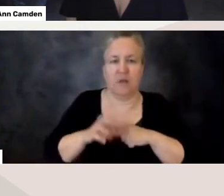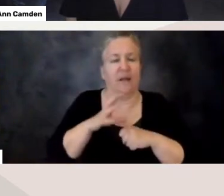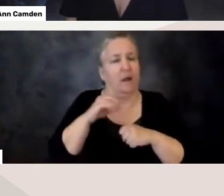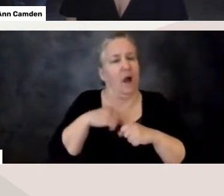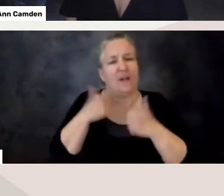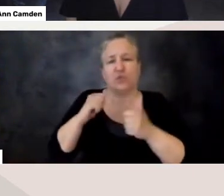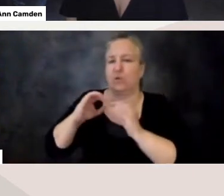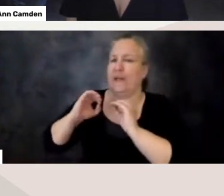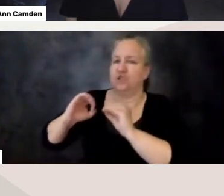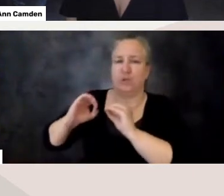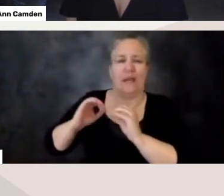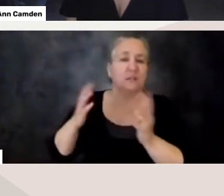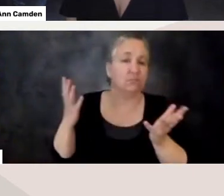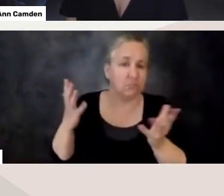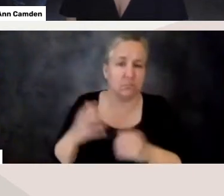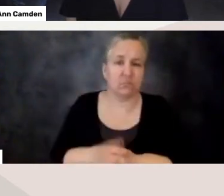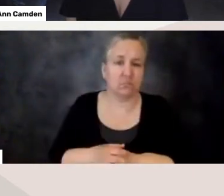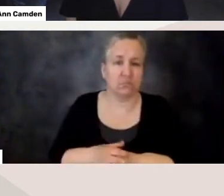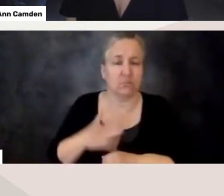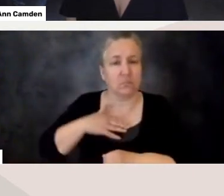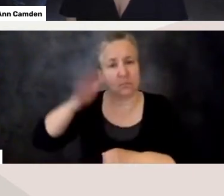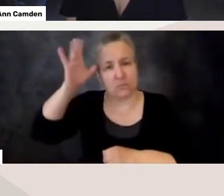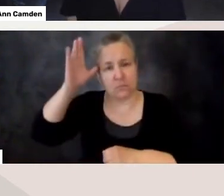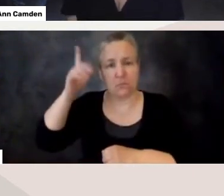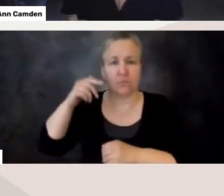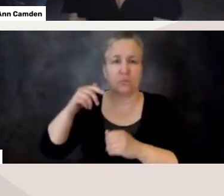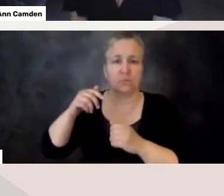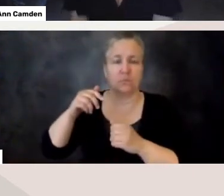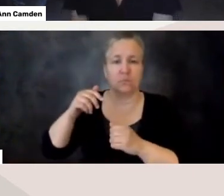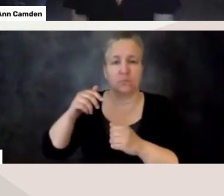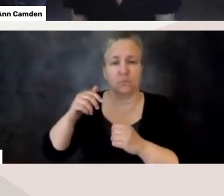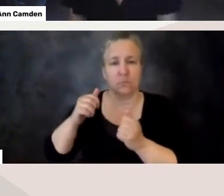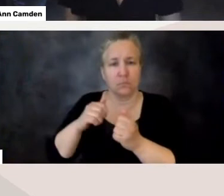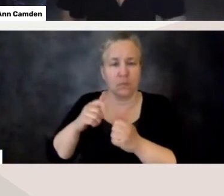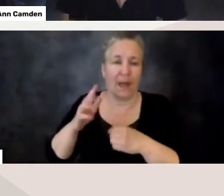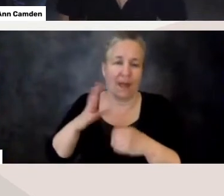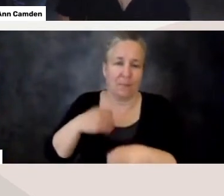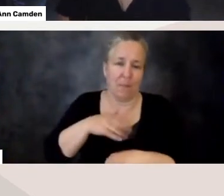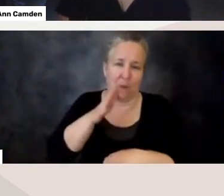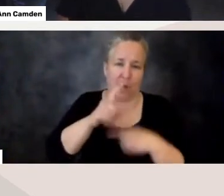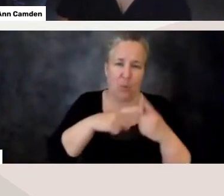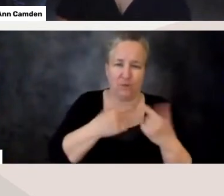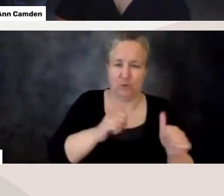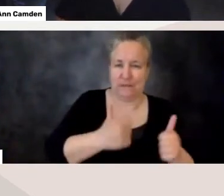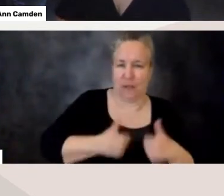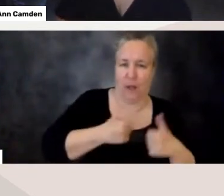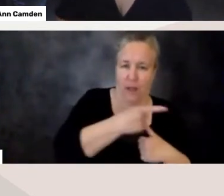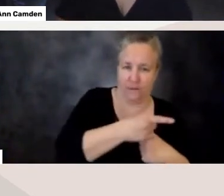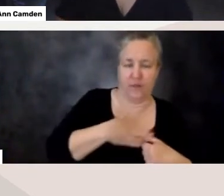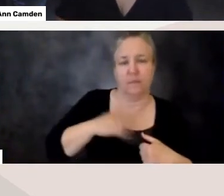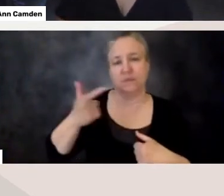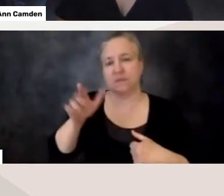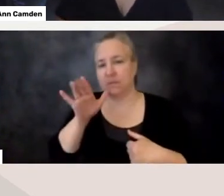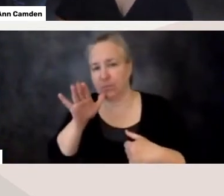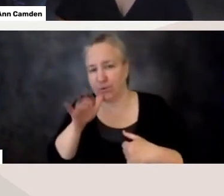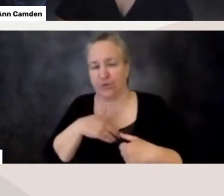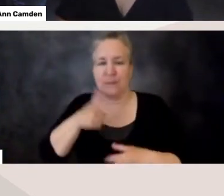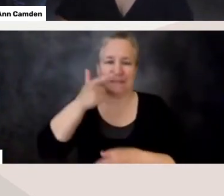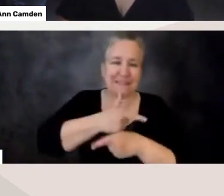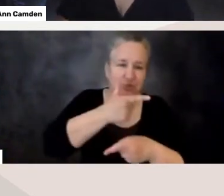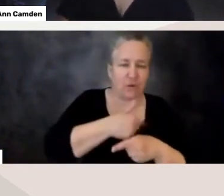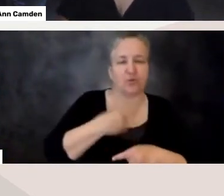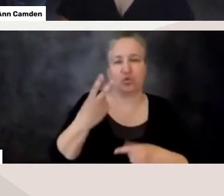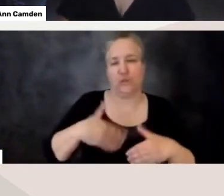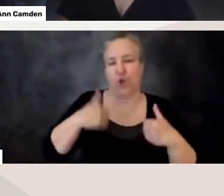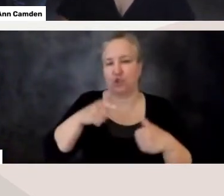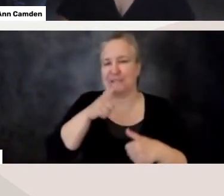try to educate my dad, because my mom's no longer living, and my stepmom and my sisters. I have 2